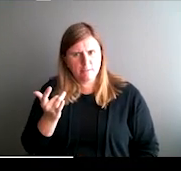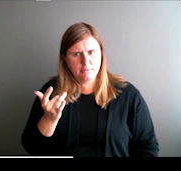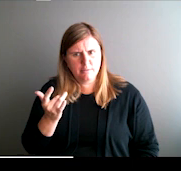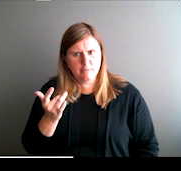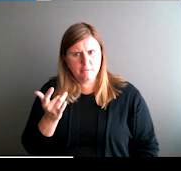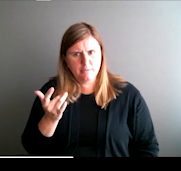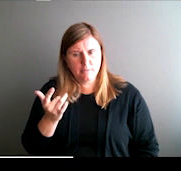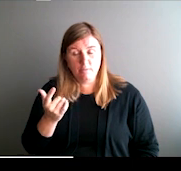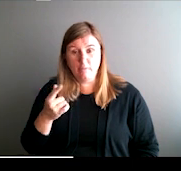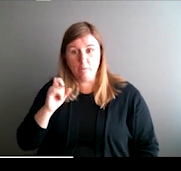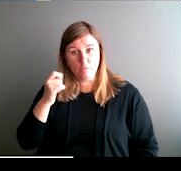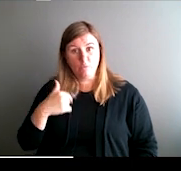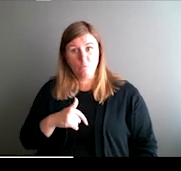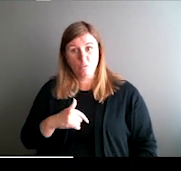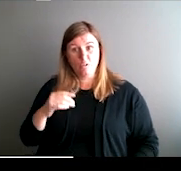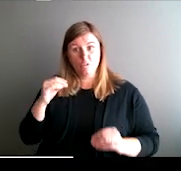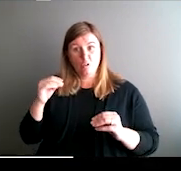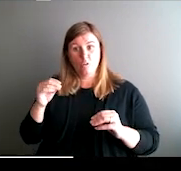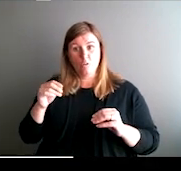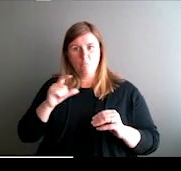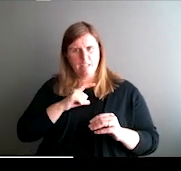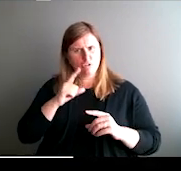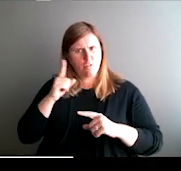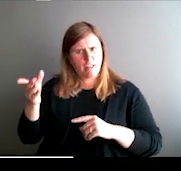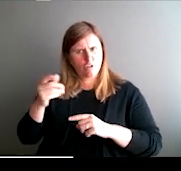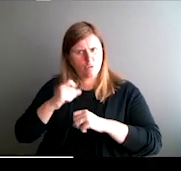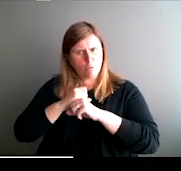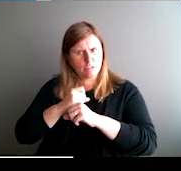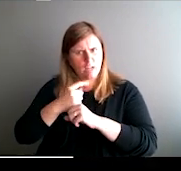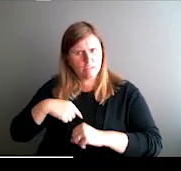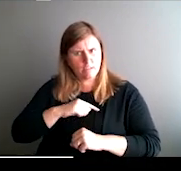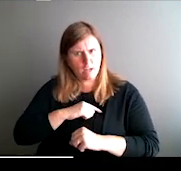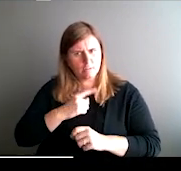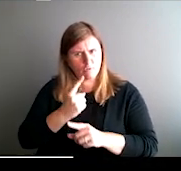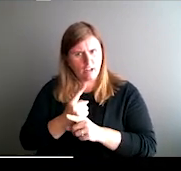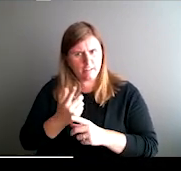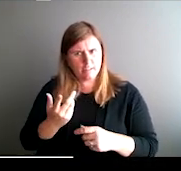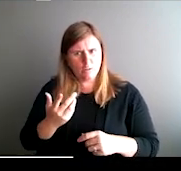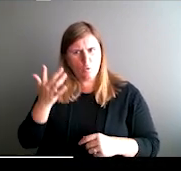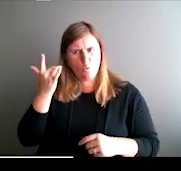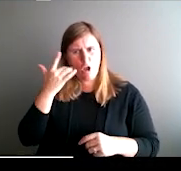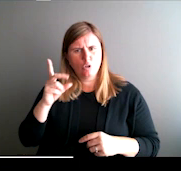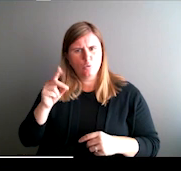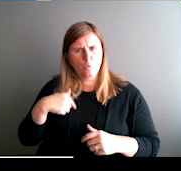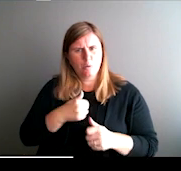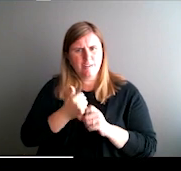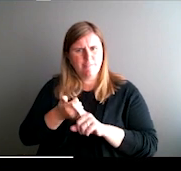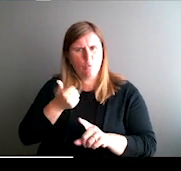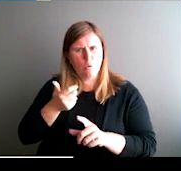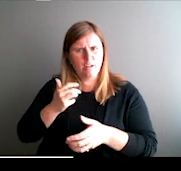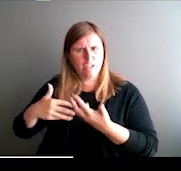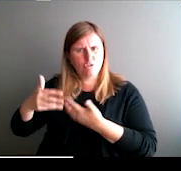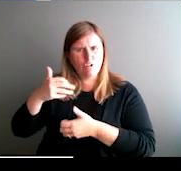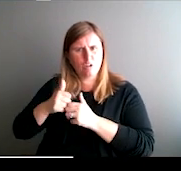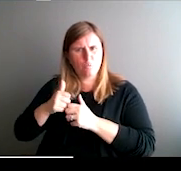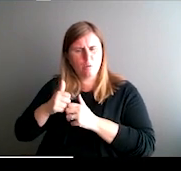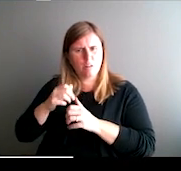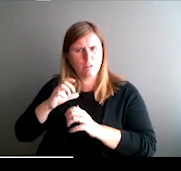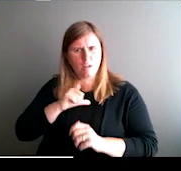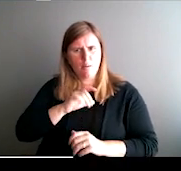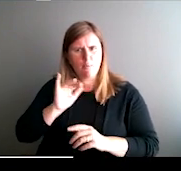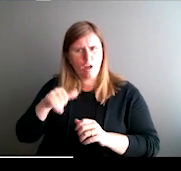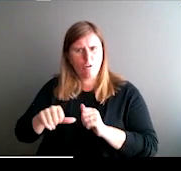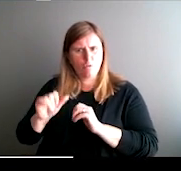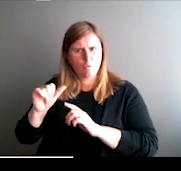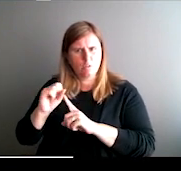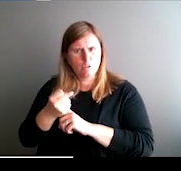We're taught that police are there to protect us and that kind of thing. Why do you avoid interacting with a cop under those